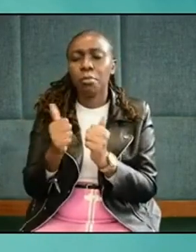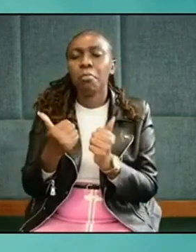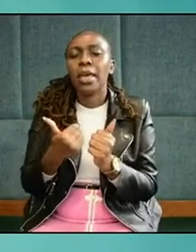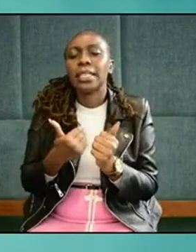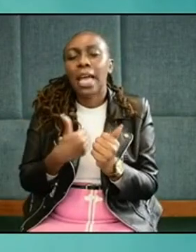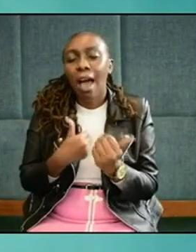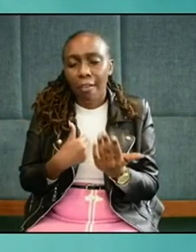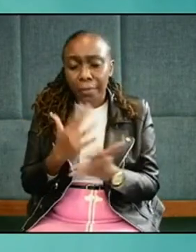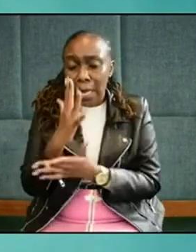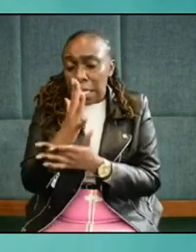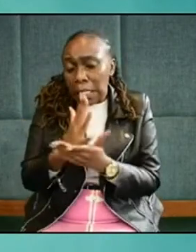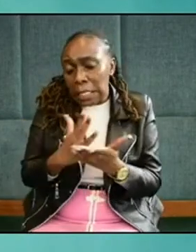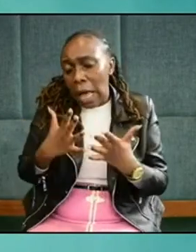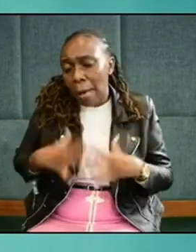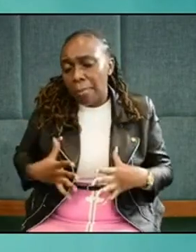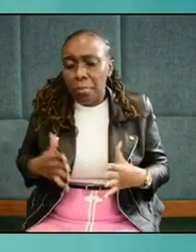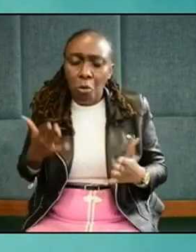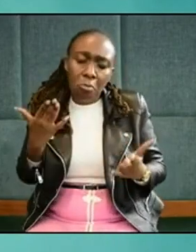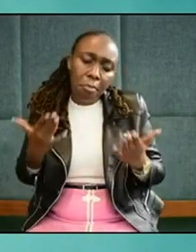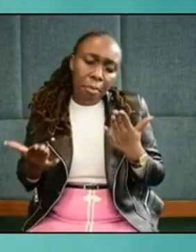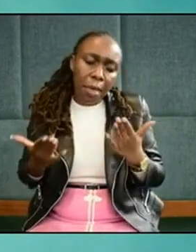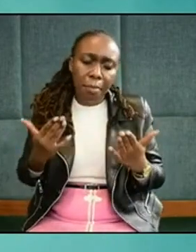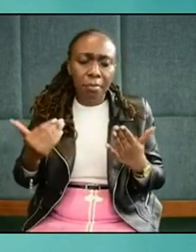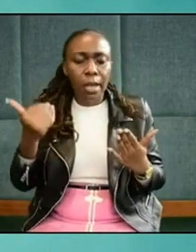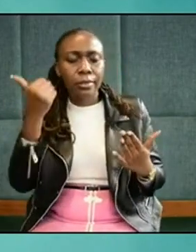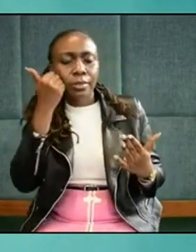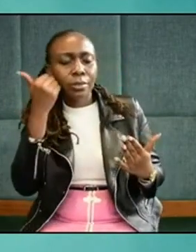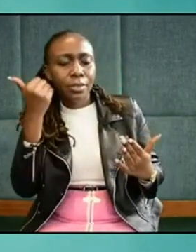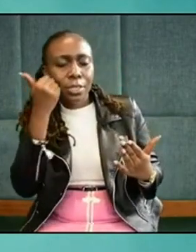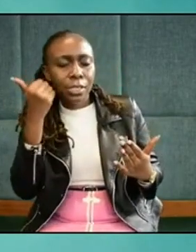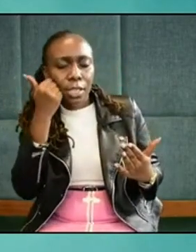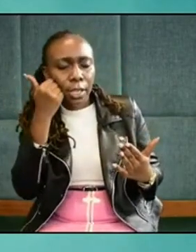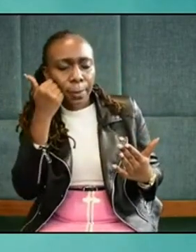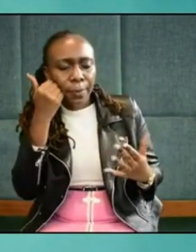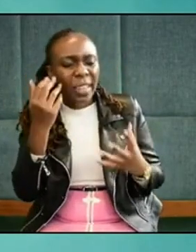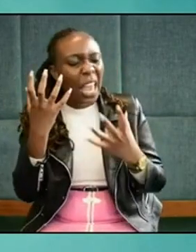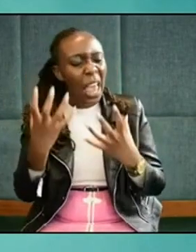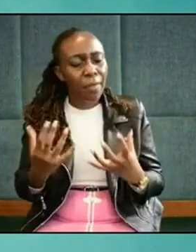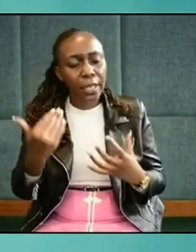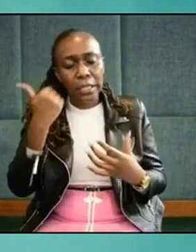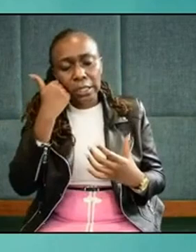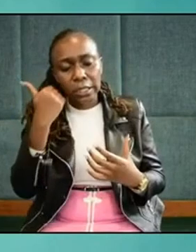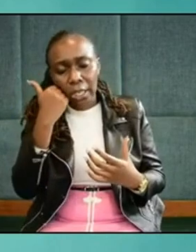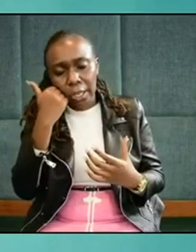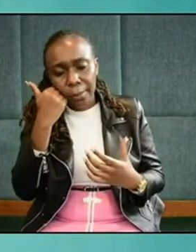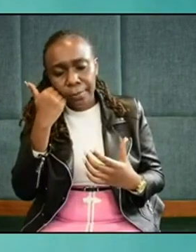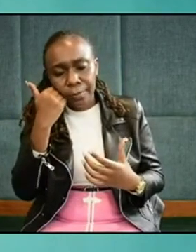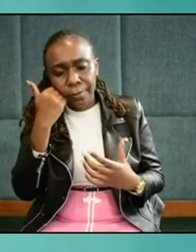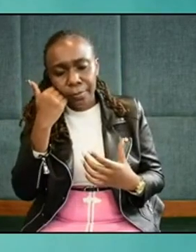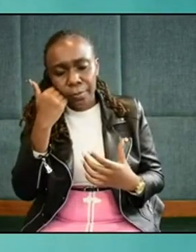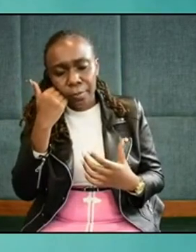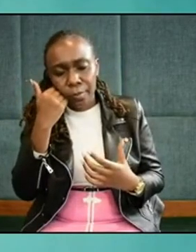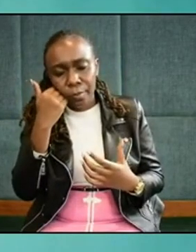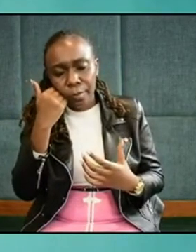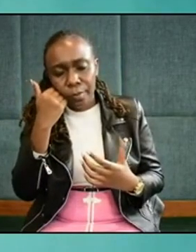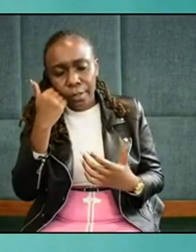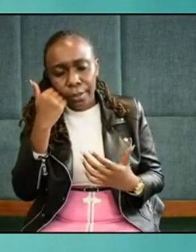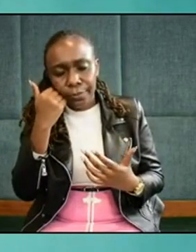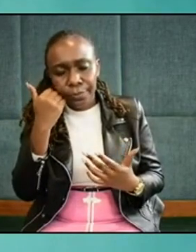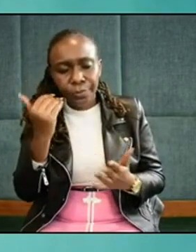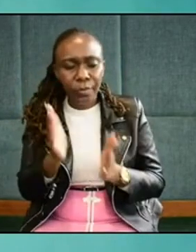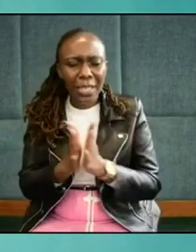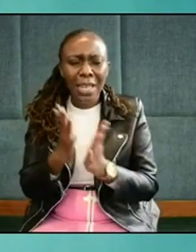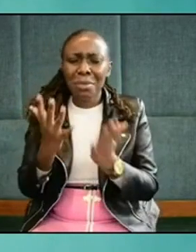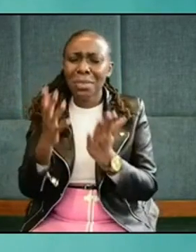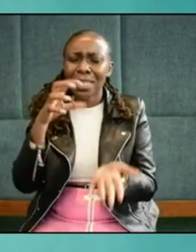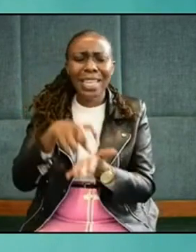Dear Father, some may be sick, dear Lord, or have the sick whom they are nursing, dear Father, and they